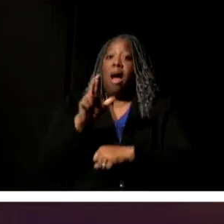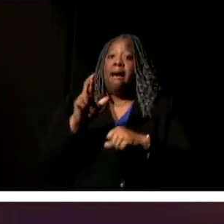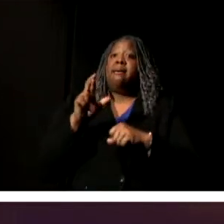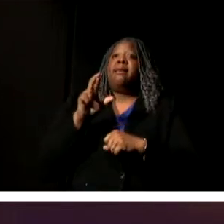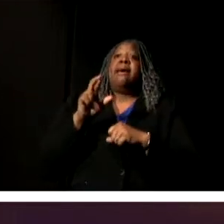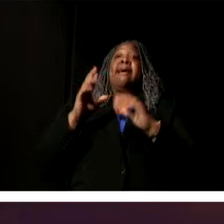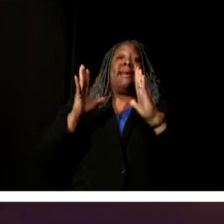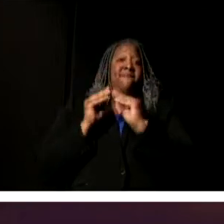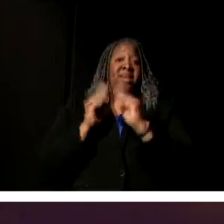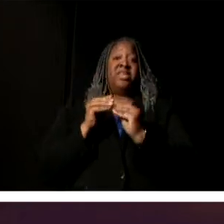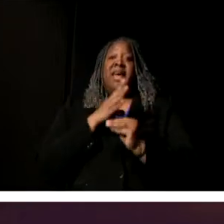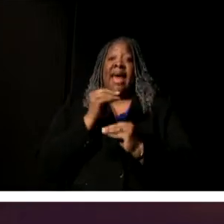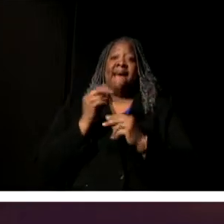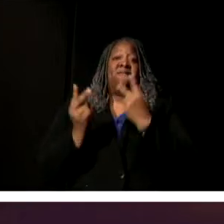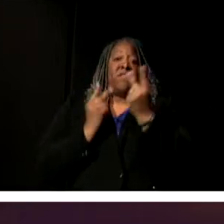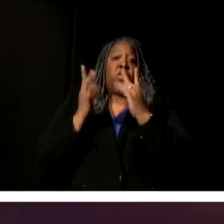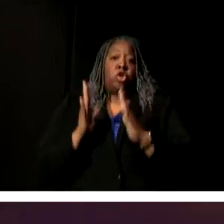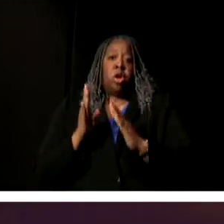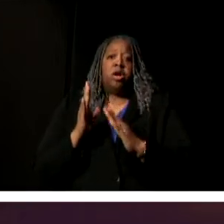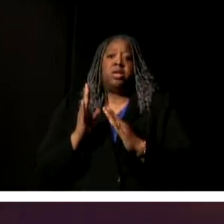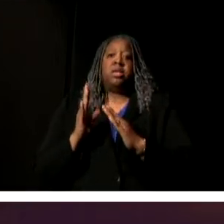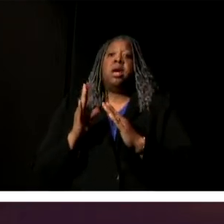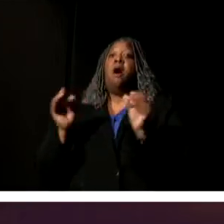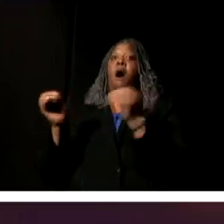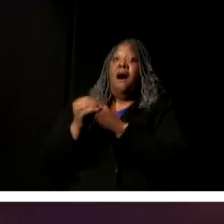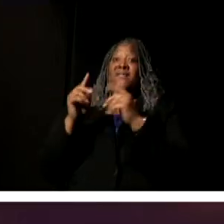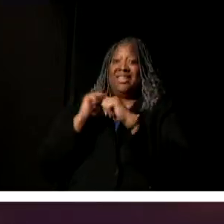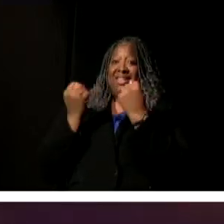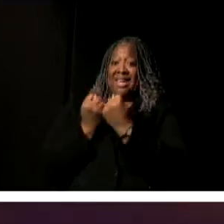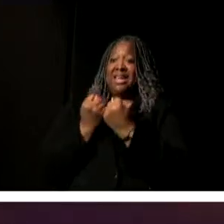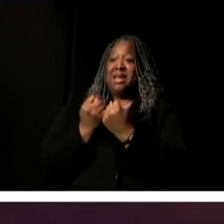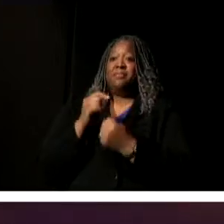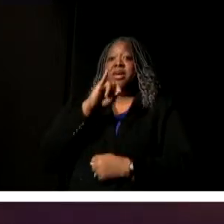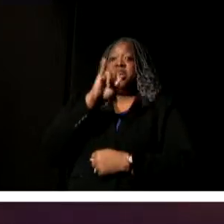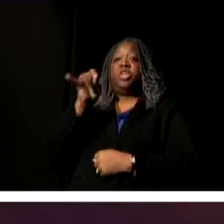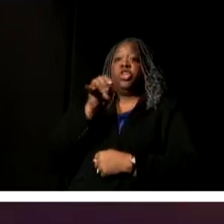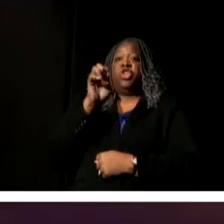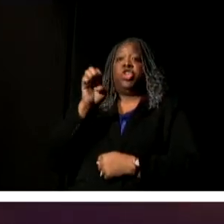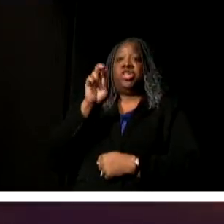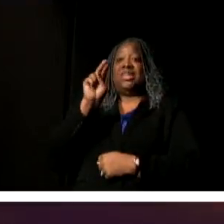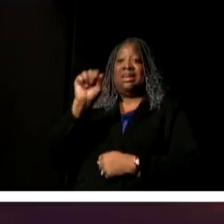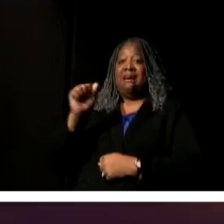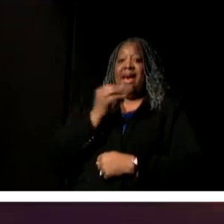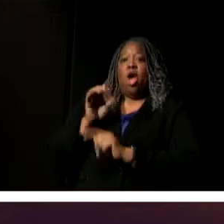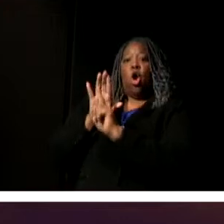Visitors Bureau's team and their CEO, Gina Gimberling. Let's give them a round of applause.